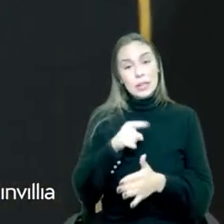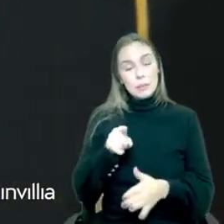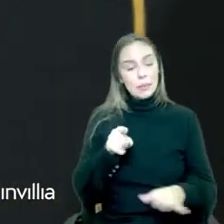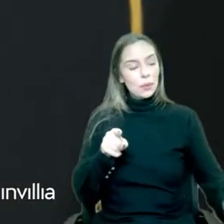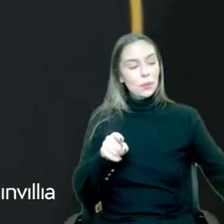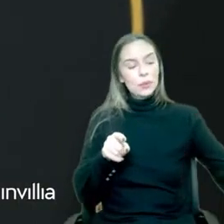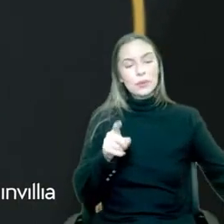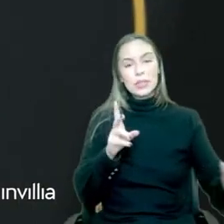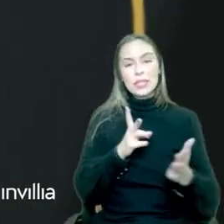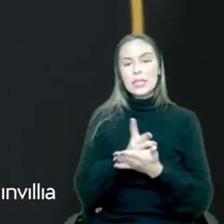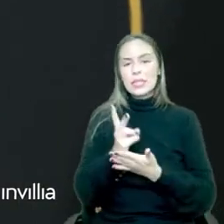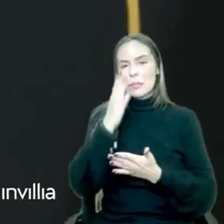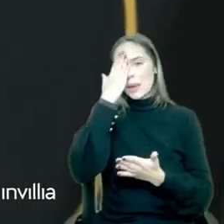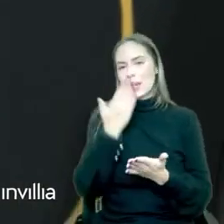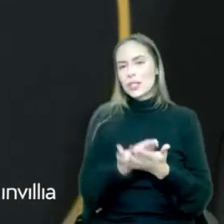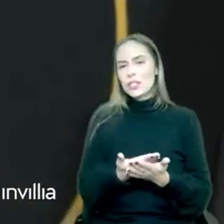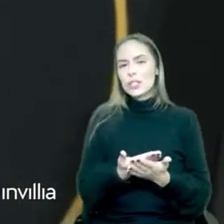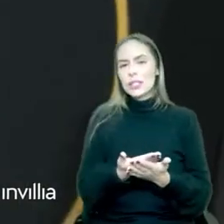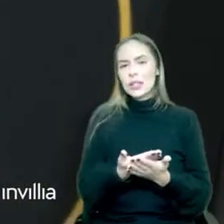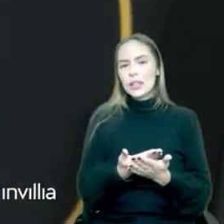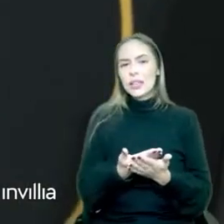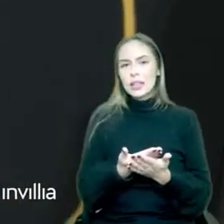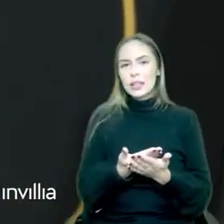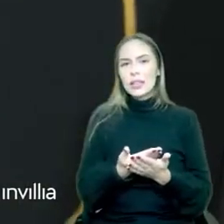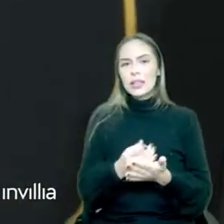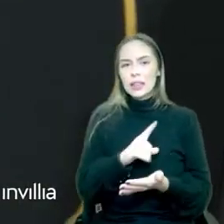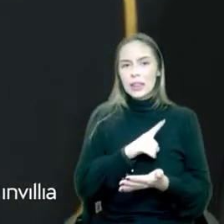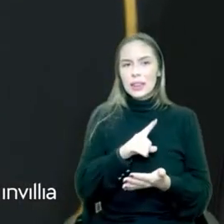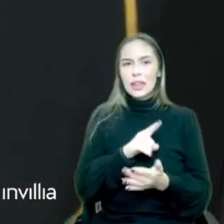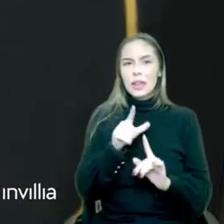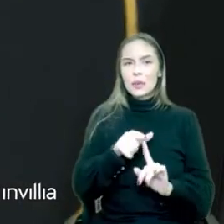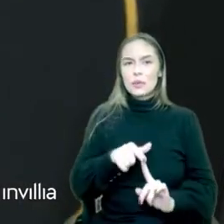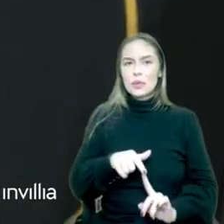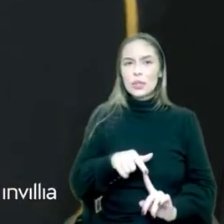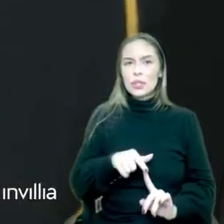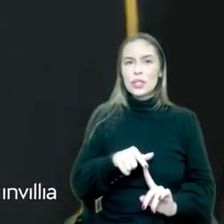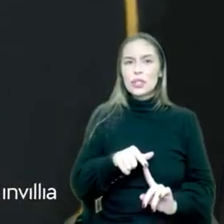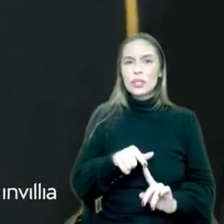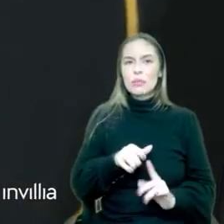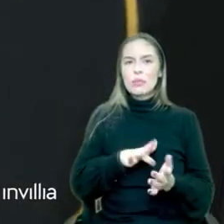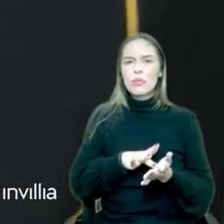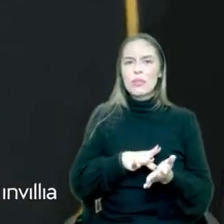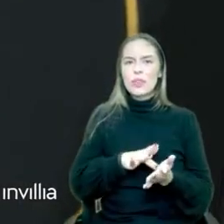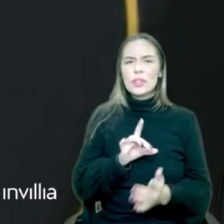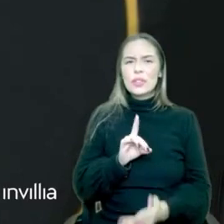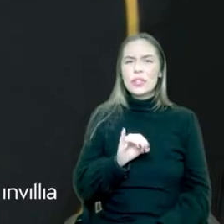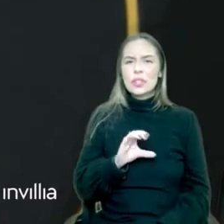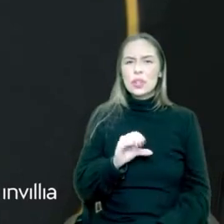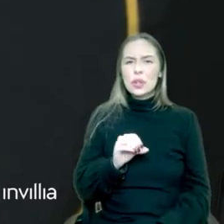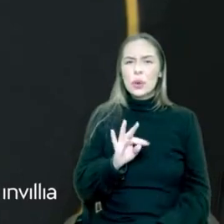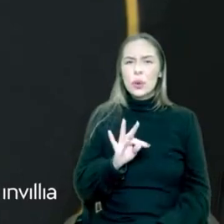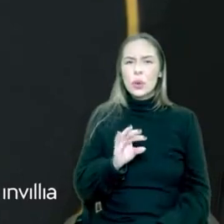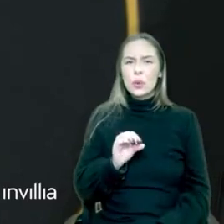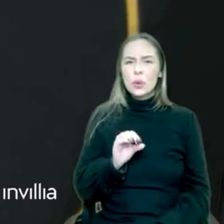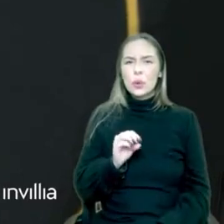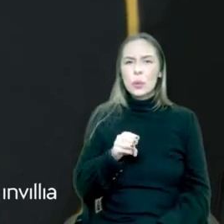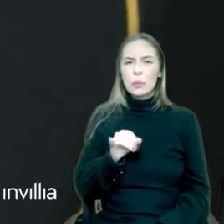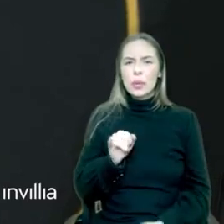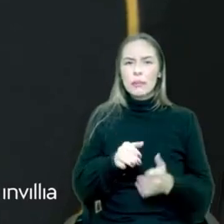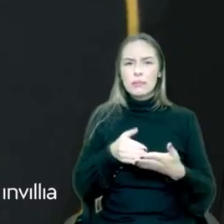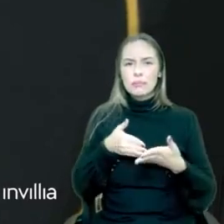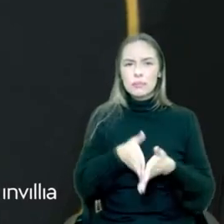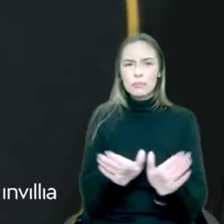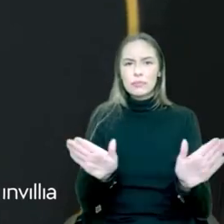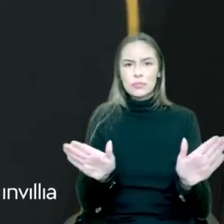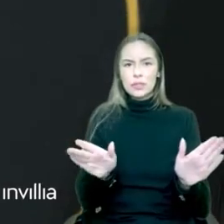that there is a kind of a false dichotomy between dynamic and velocity, and in the